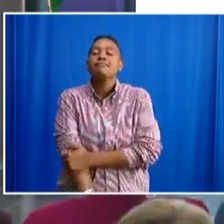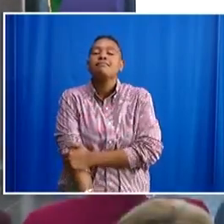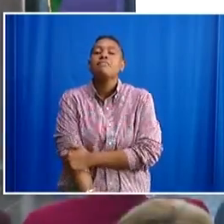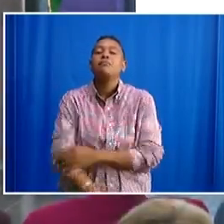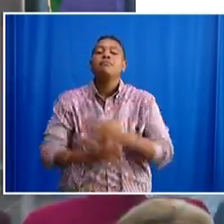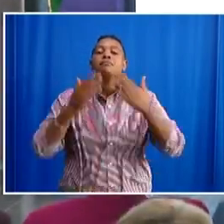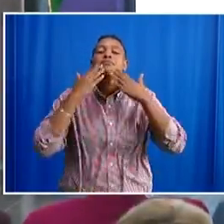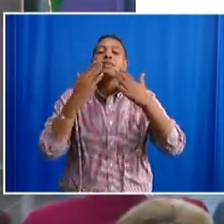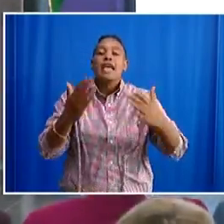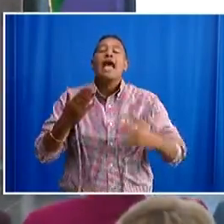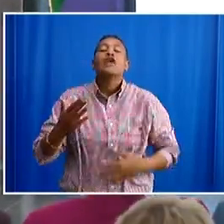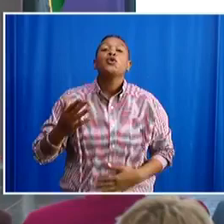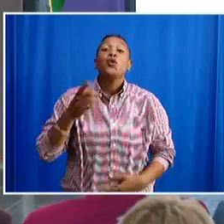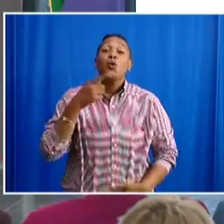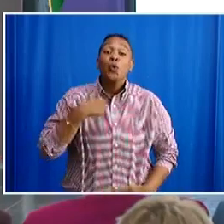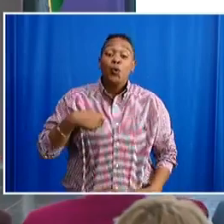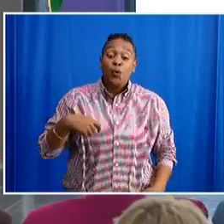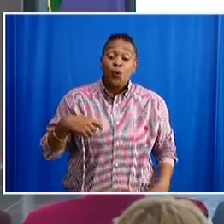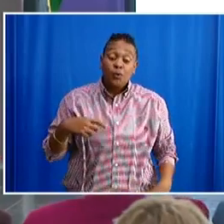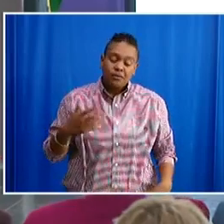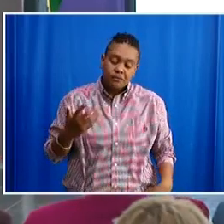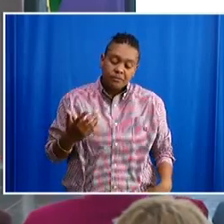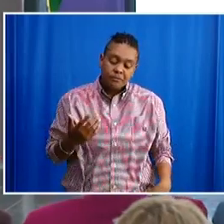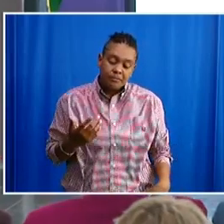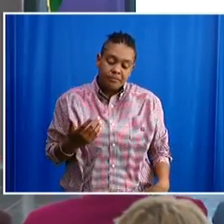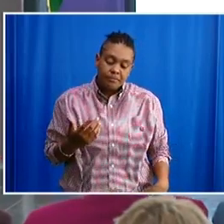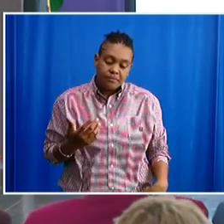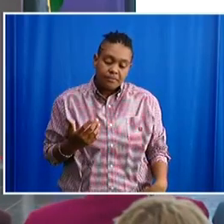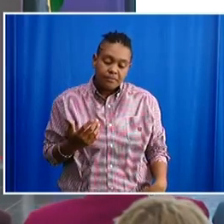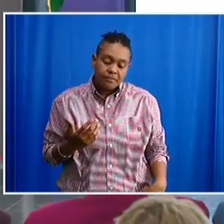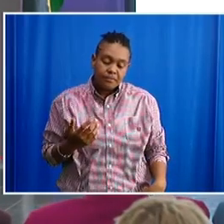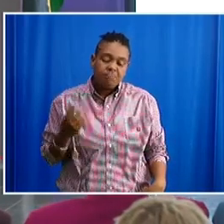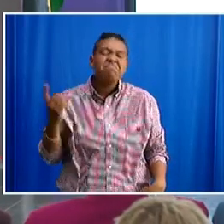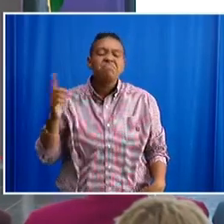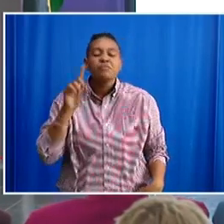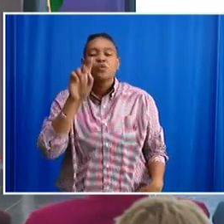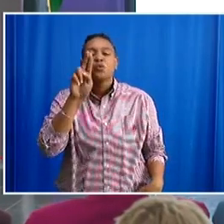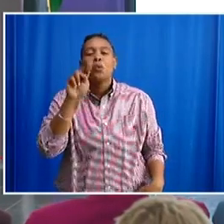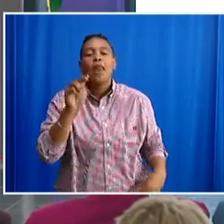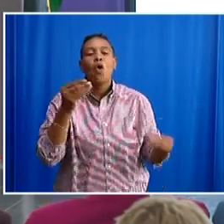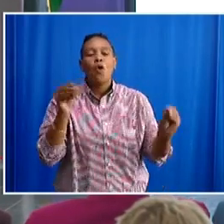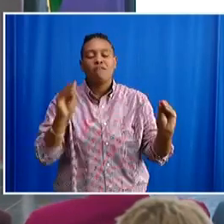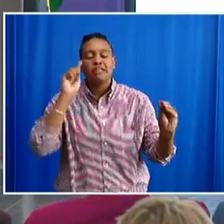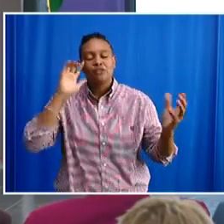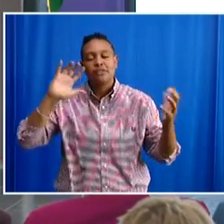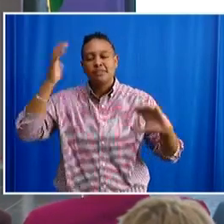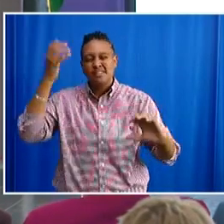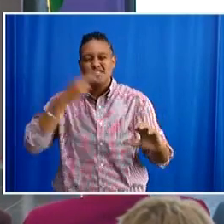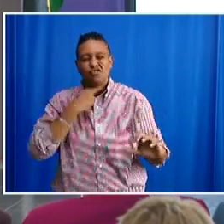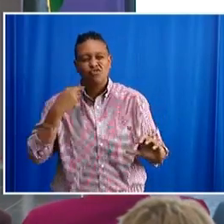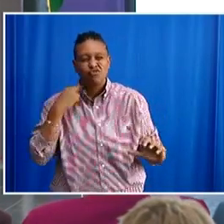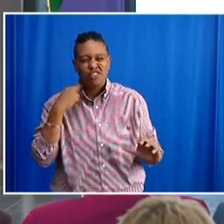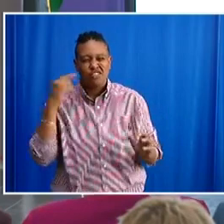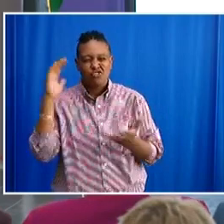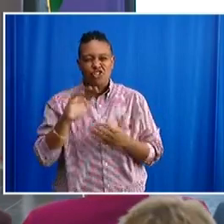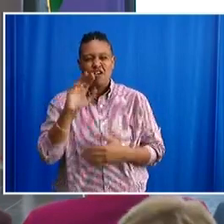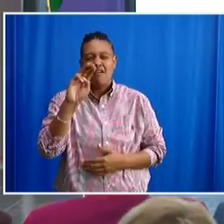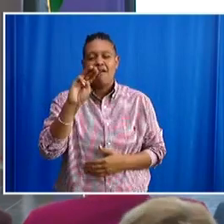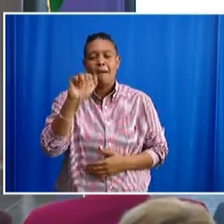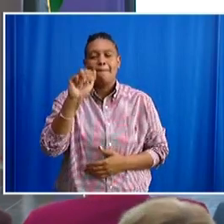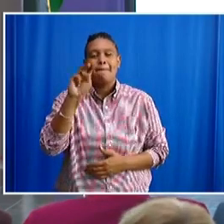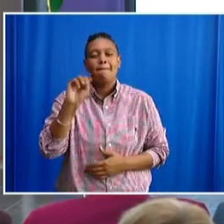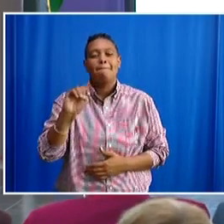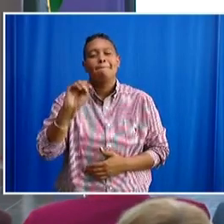Thank you. Word there from the UN Office for Disaster Risk Reduction from Mami